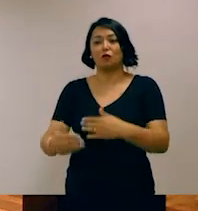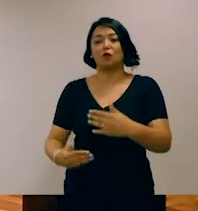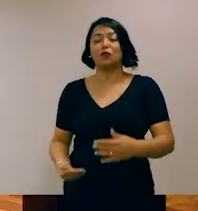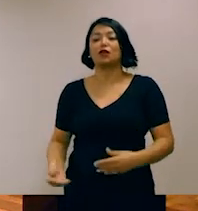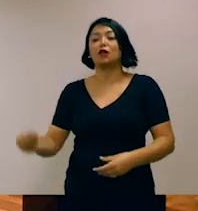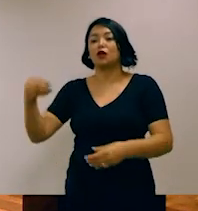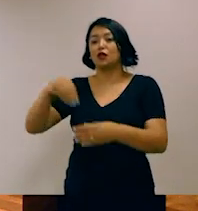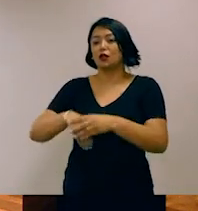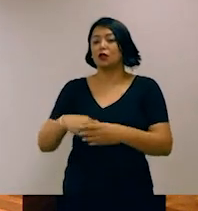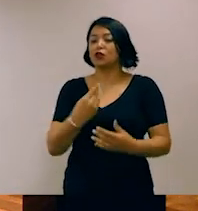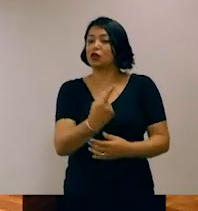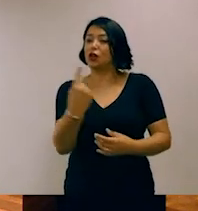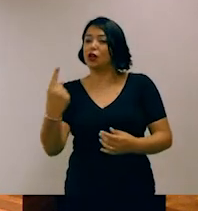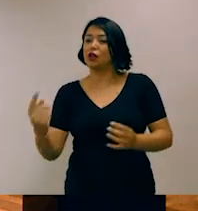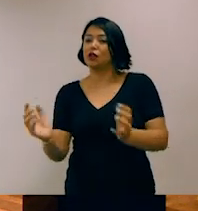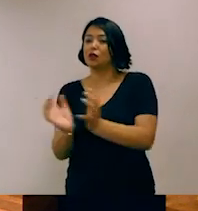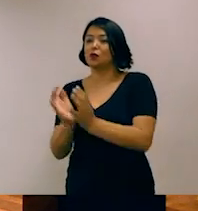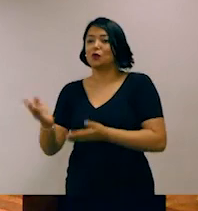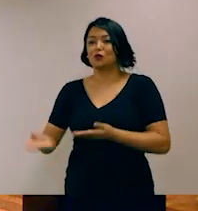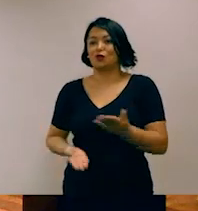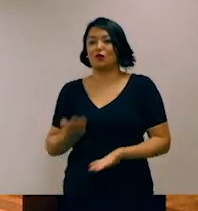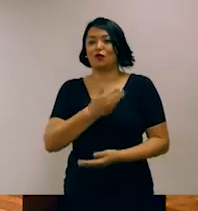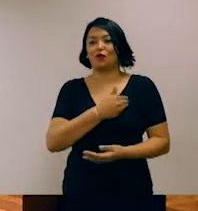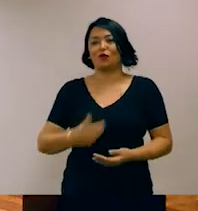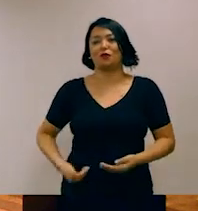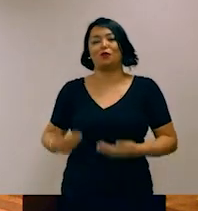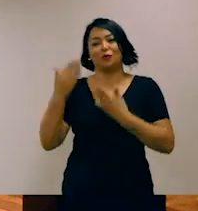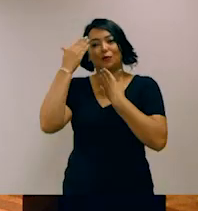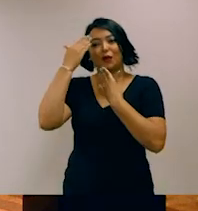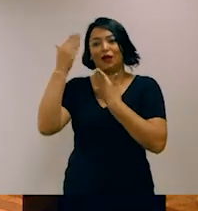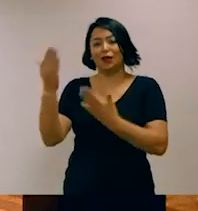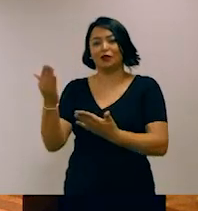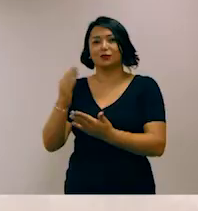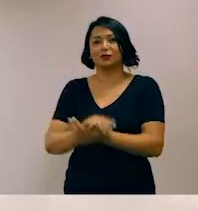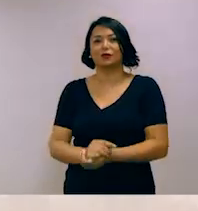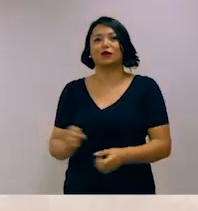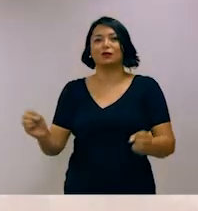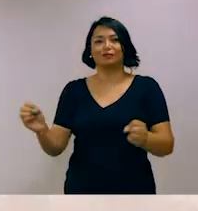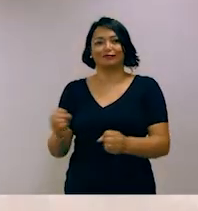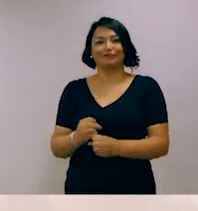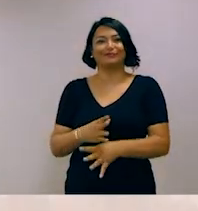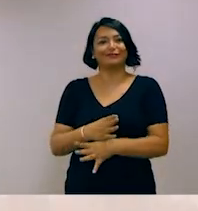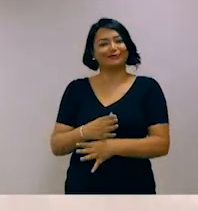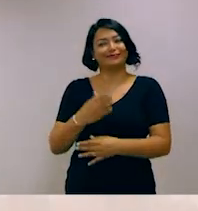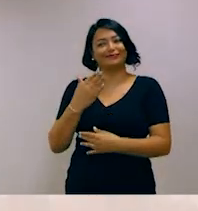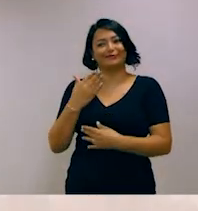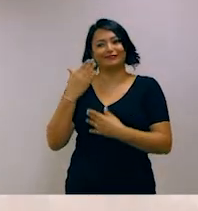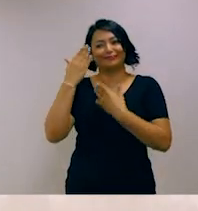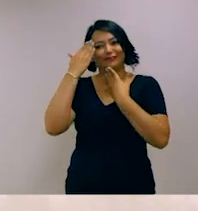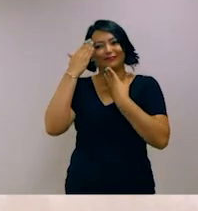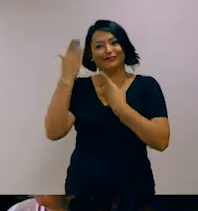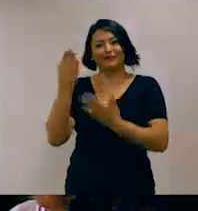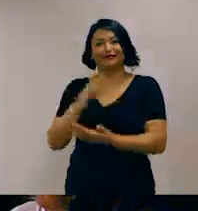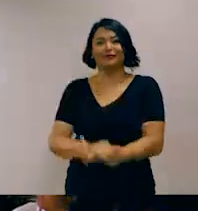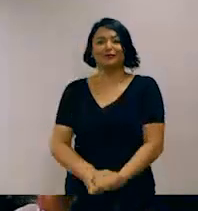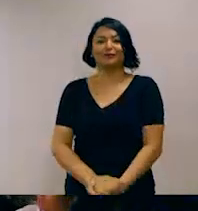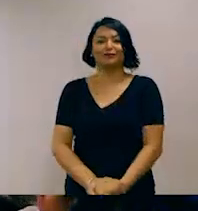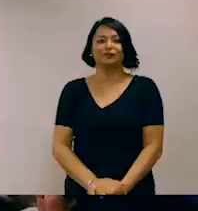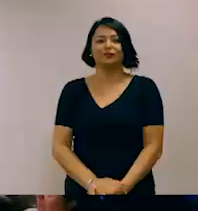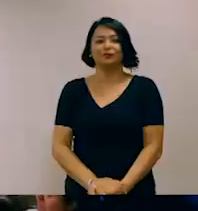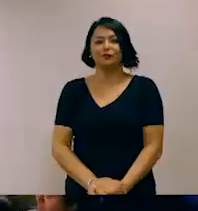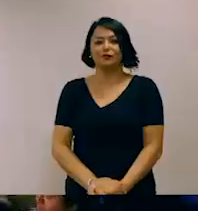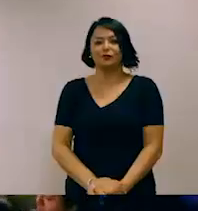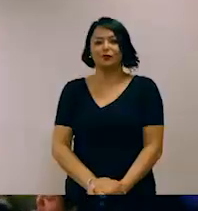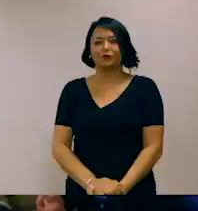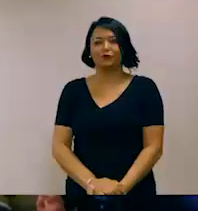solutions can be developed with significant impacts. Thank you very much. And here is my personal information